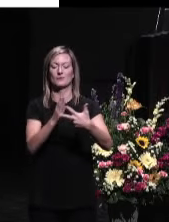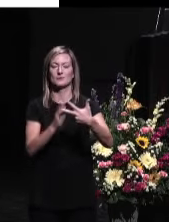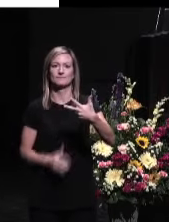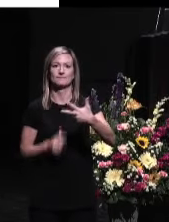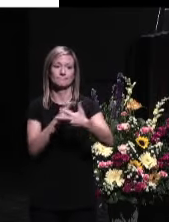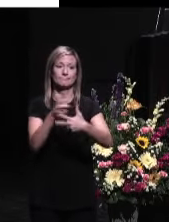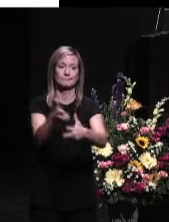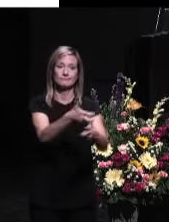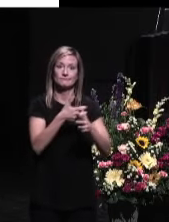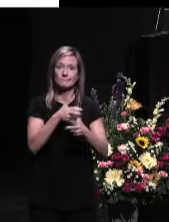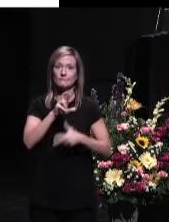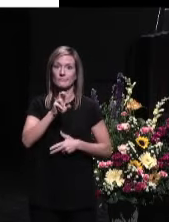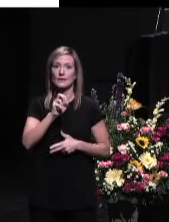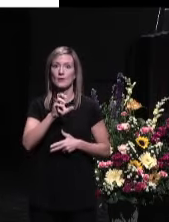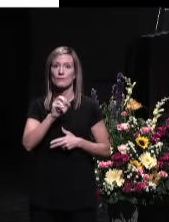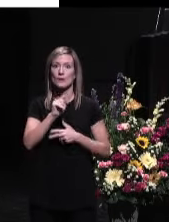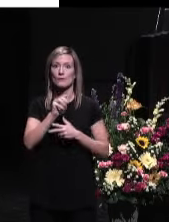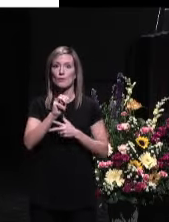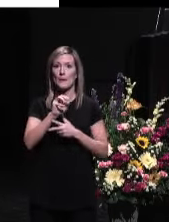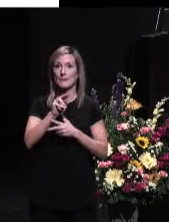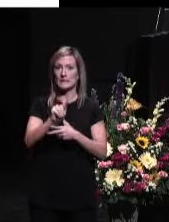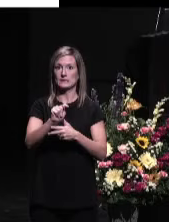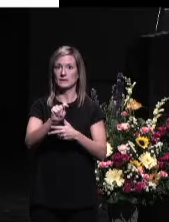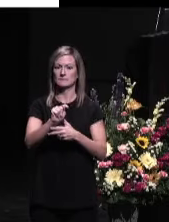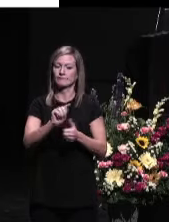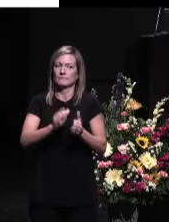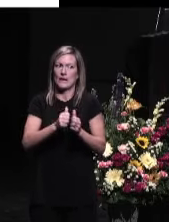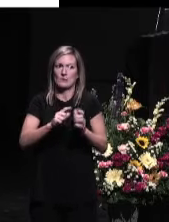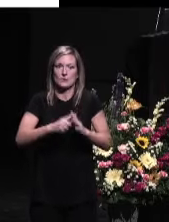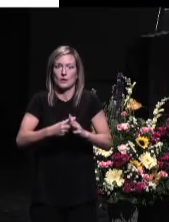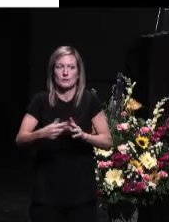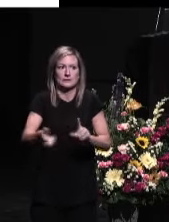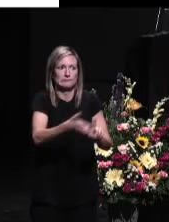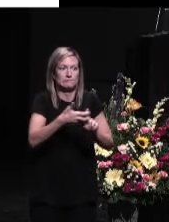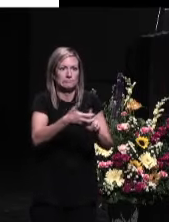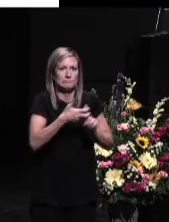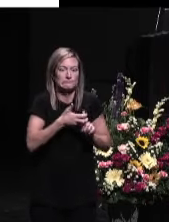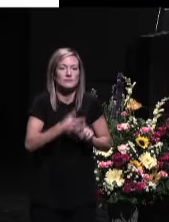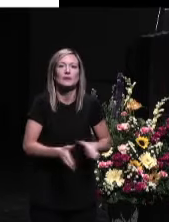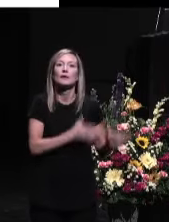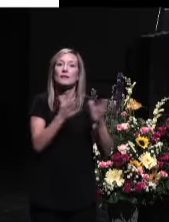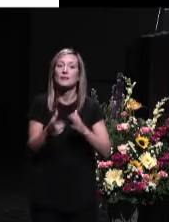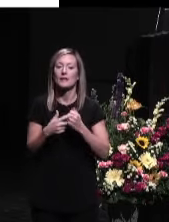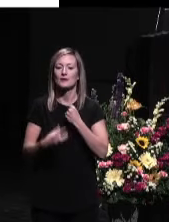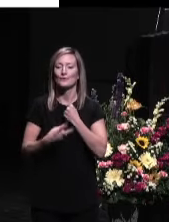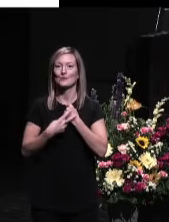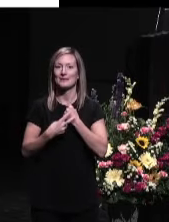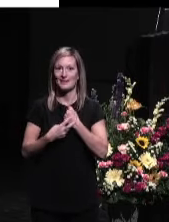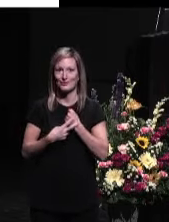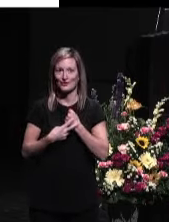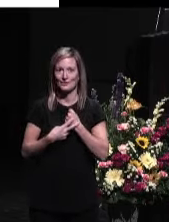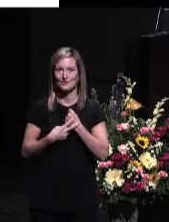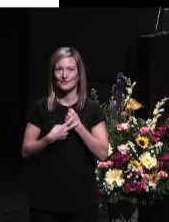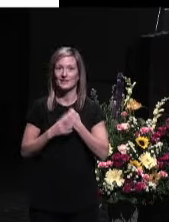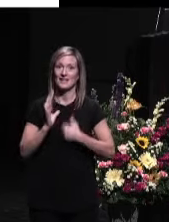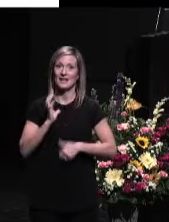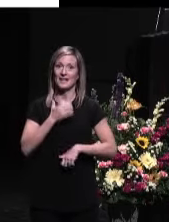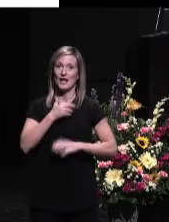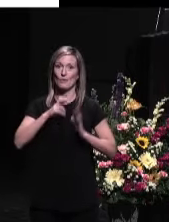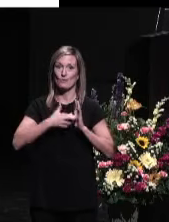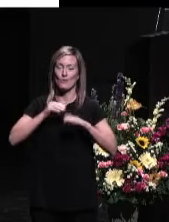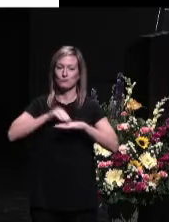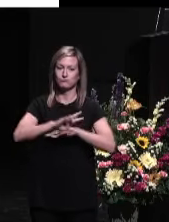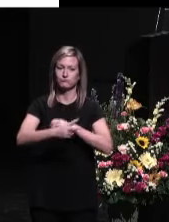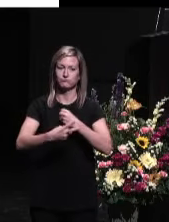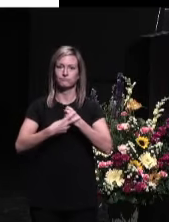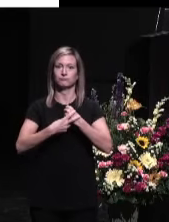recruitment. That's the funnel. That's the gate. That's where it all starts. But then we have to talk about retention and all of our role in that.